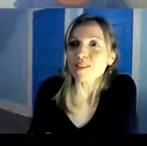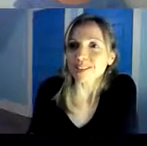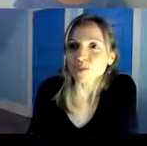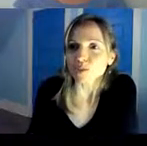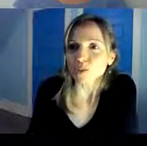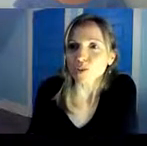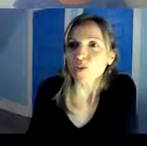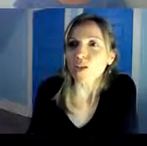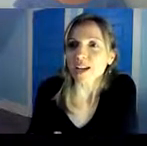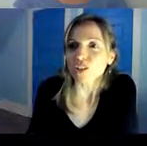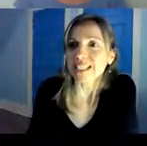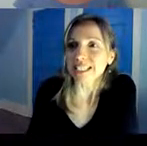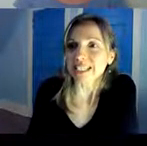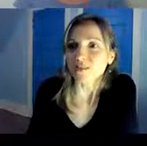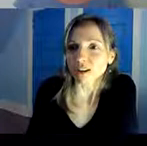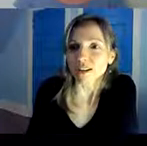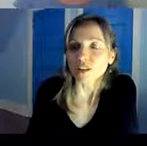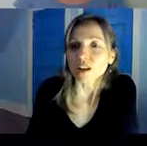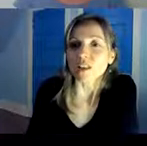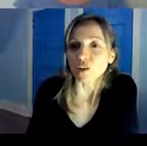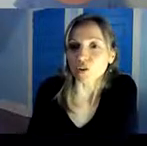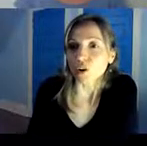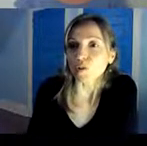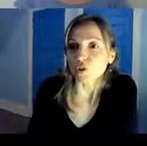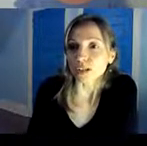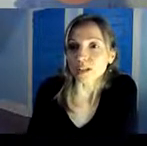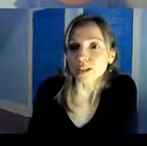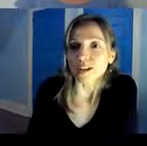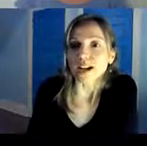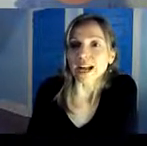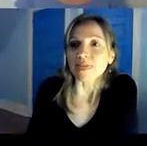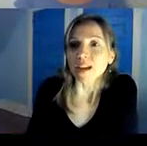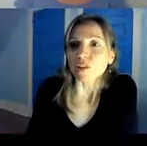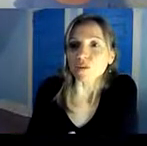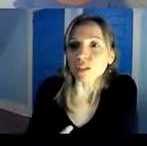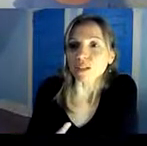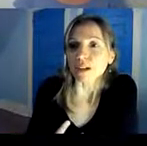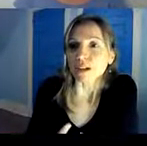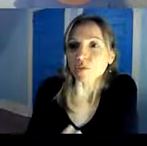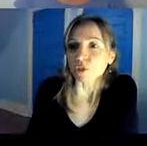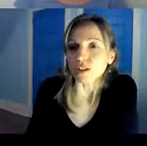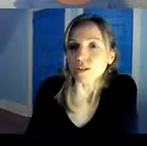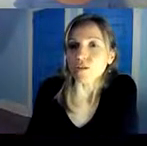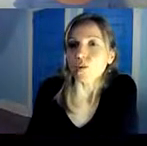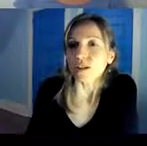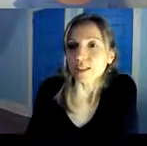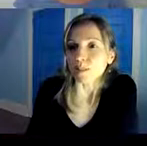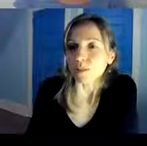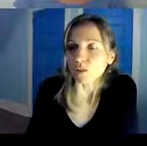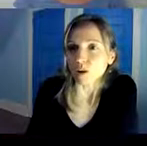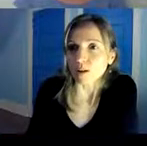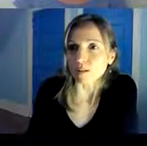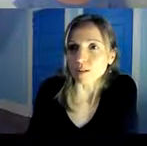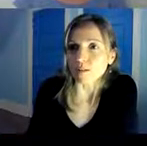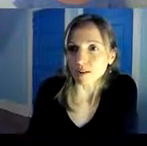of some of the leaves first so you can actually see the vines that are on the tree. And then using shears, you want to clip